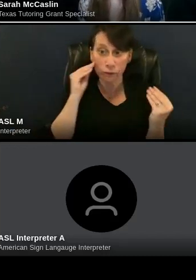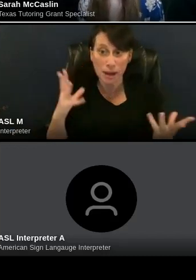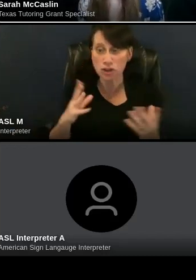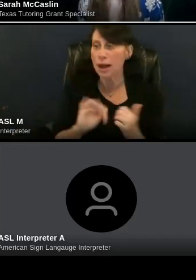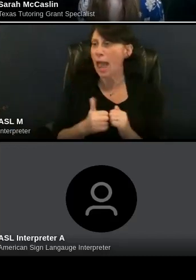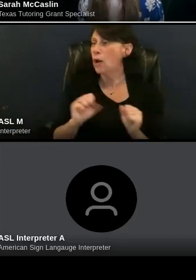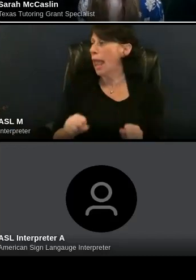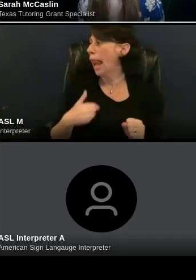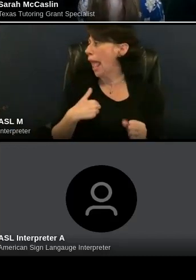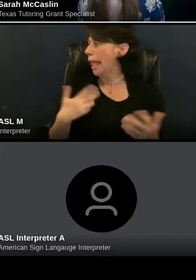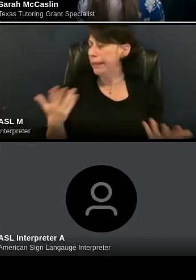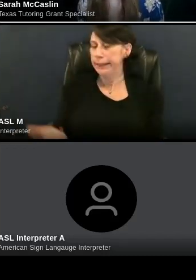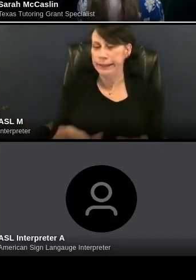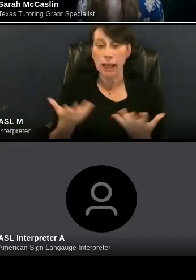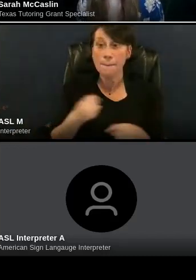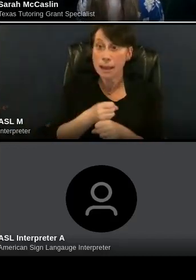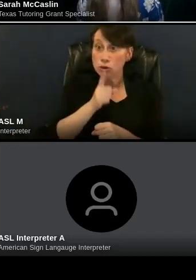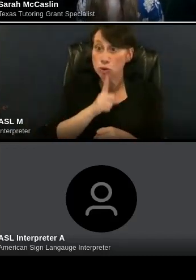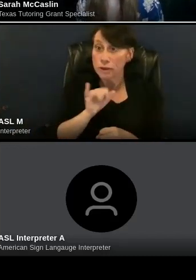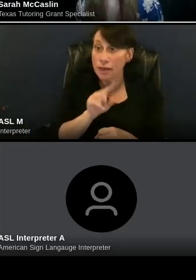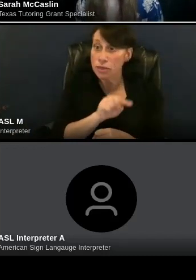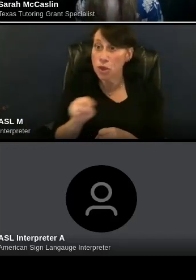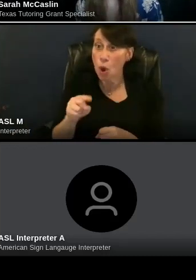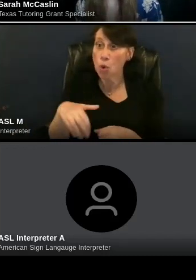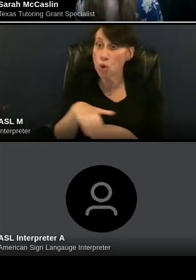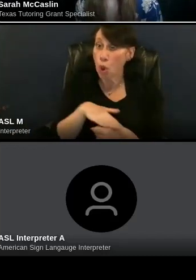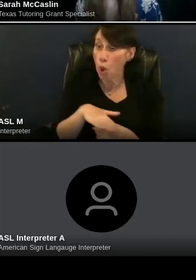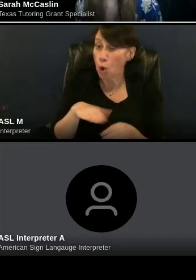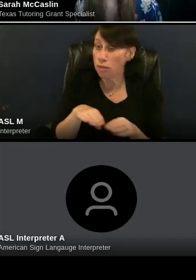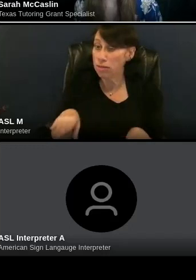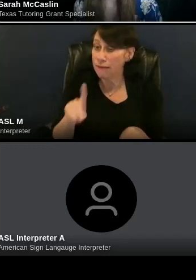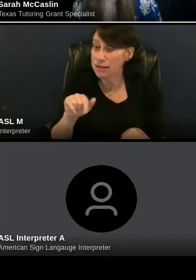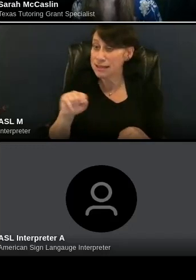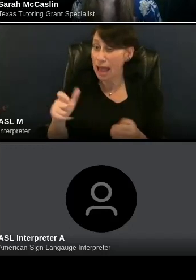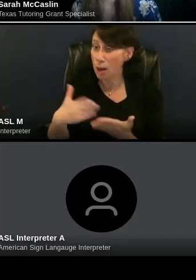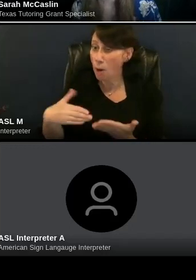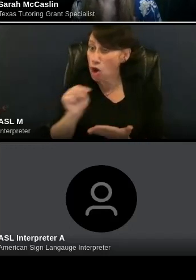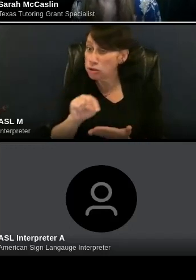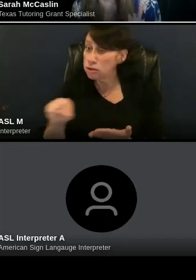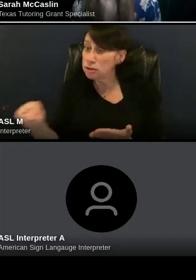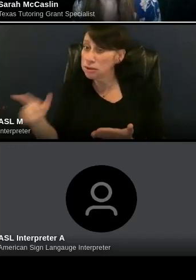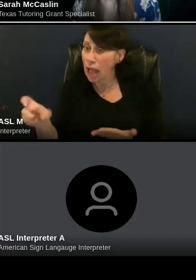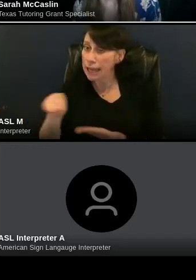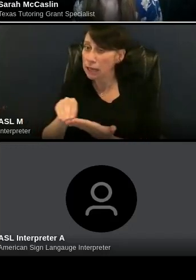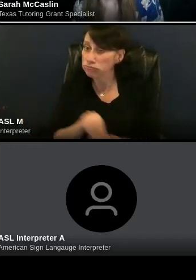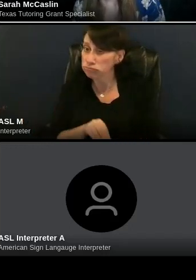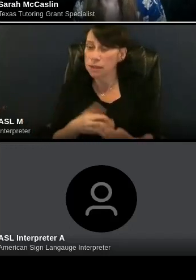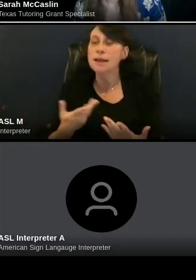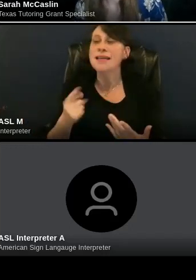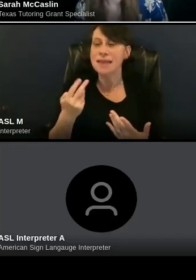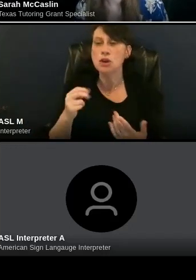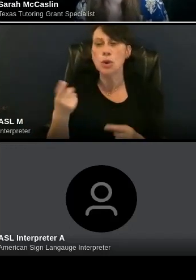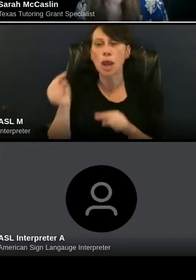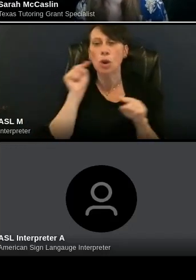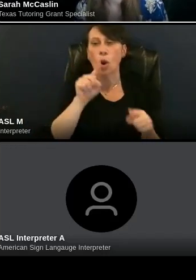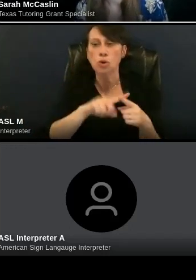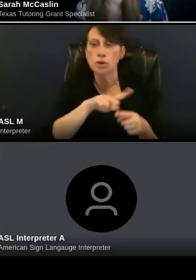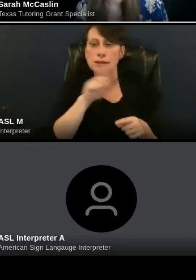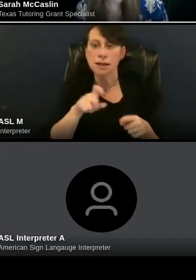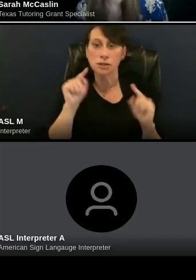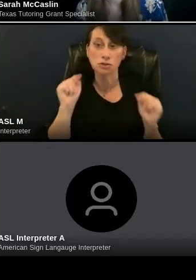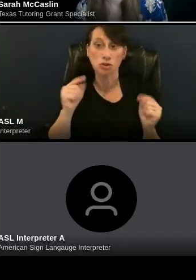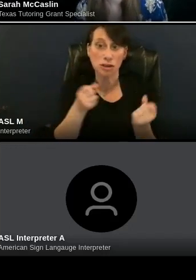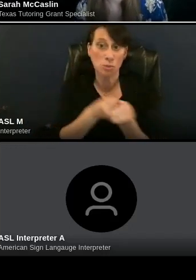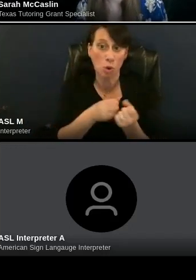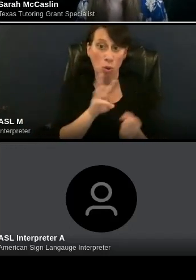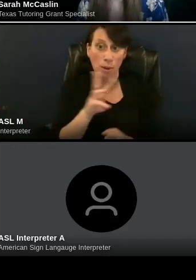How can I make sure that those local level data pieces are being accounted for? Then you can go to the Texas Tutoring